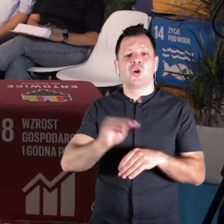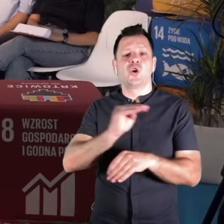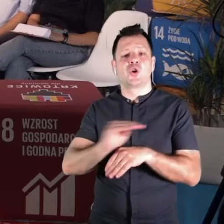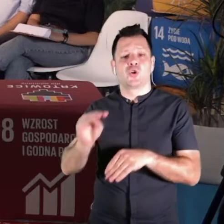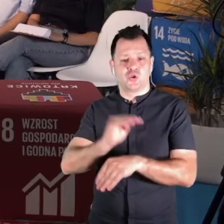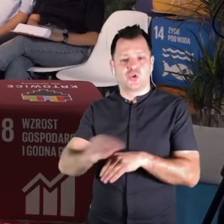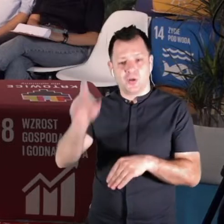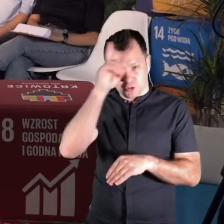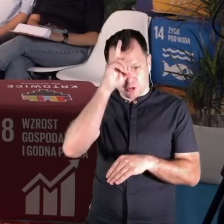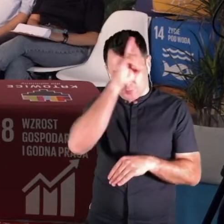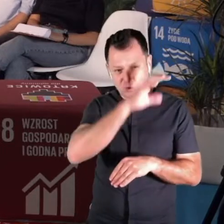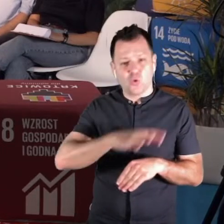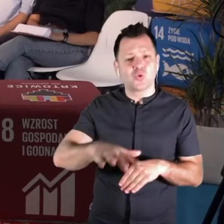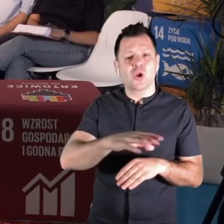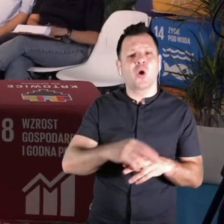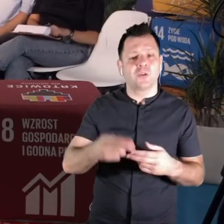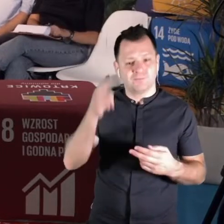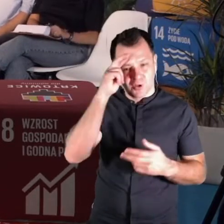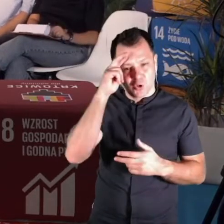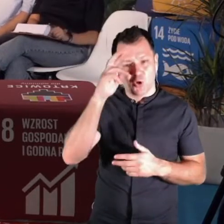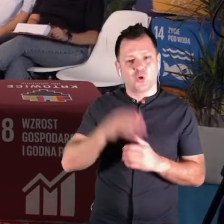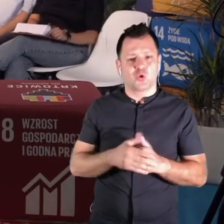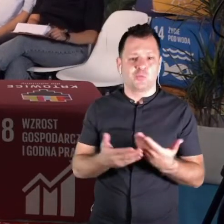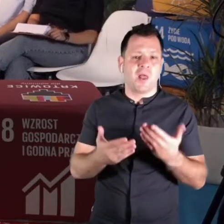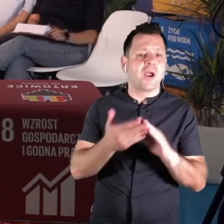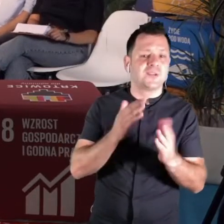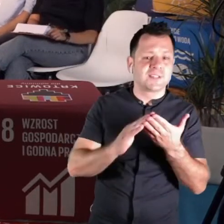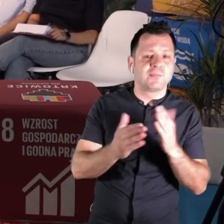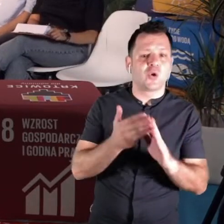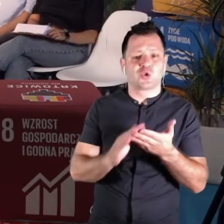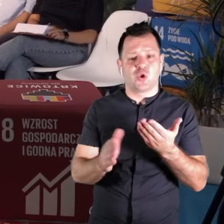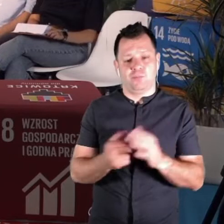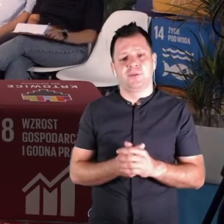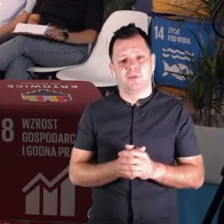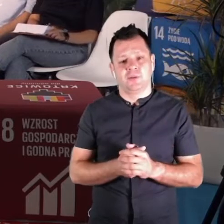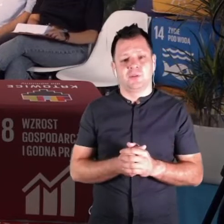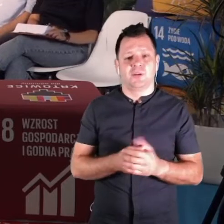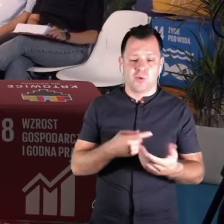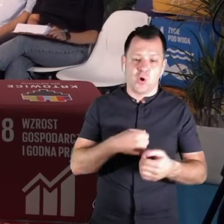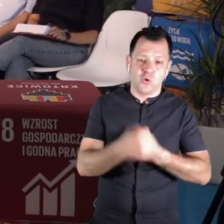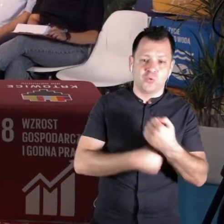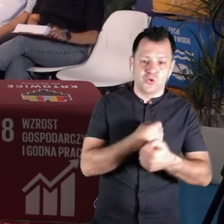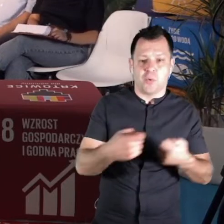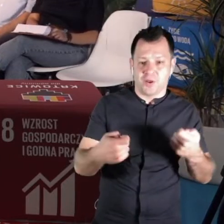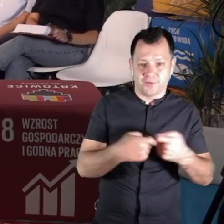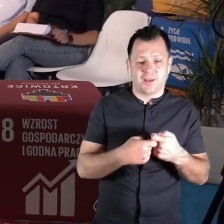methods. So if they can take this process with us, then they can maybe later on discover their